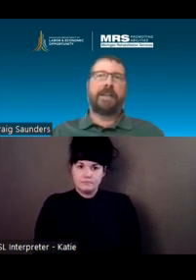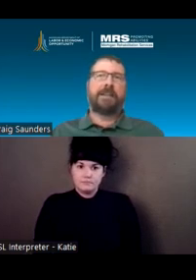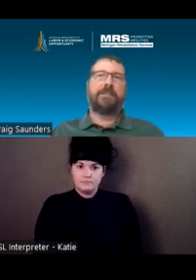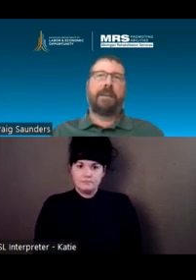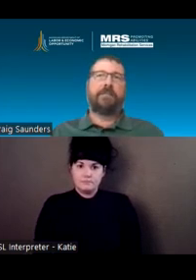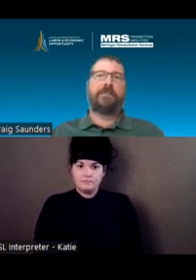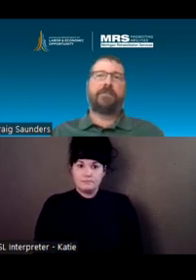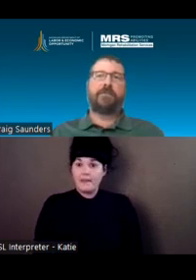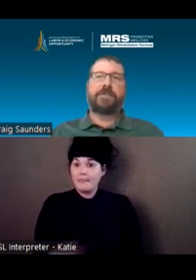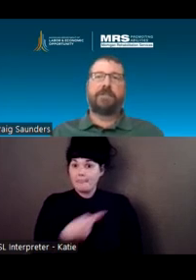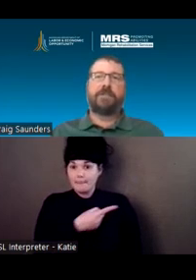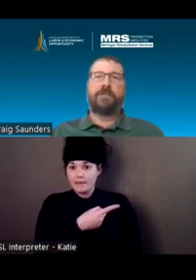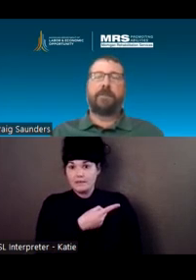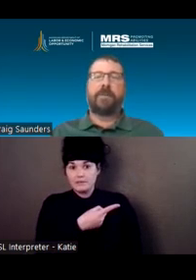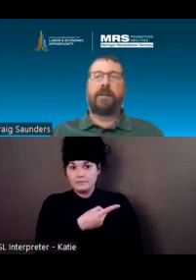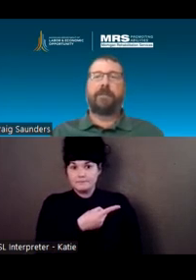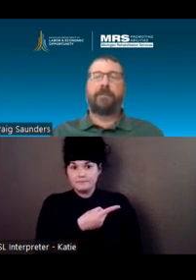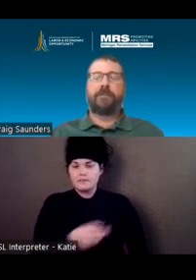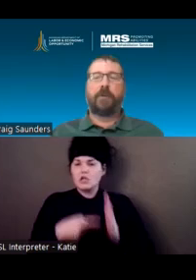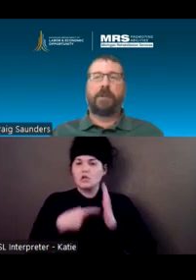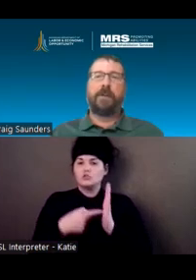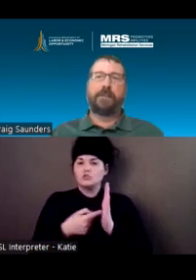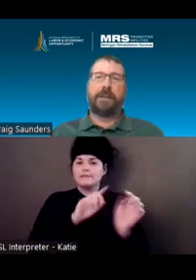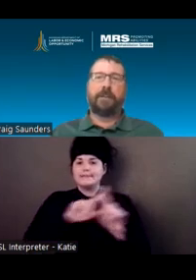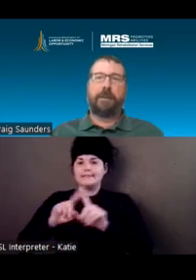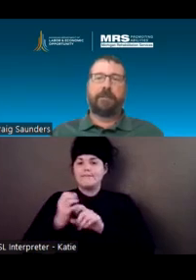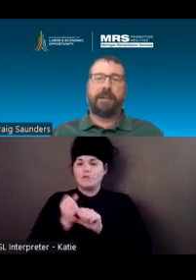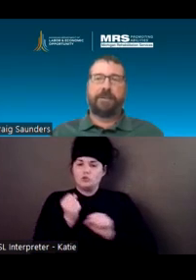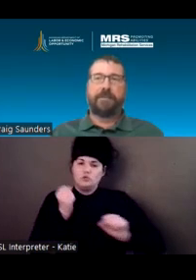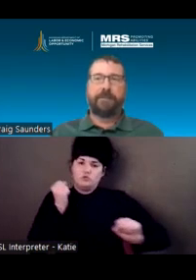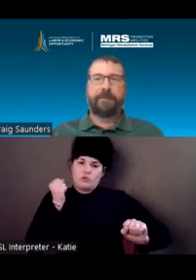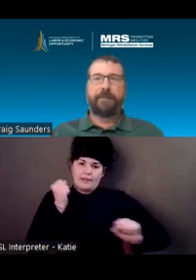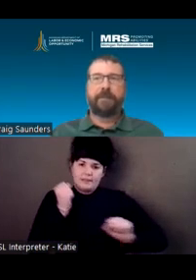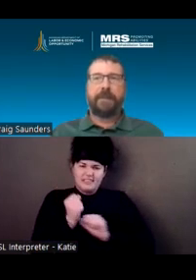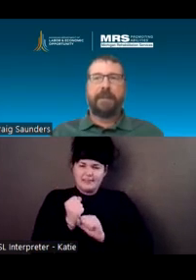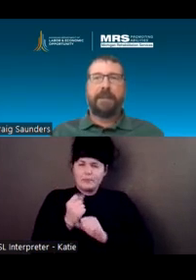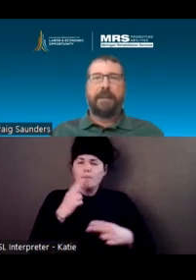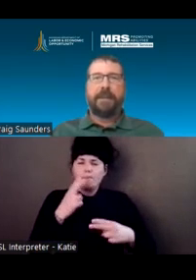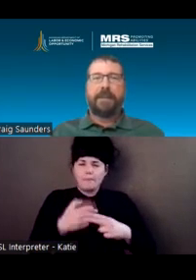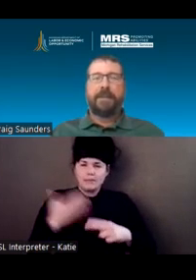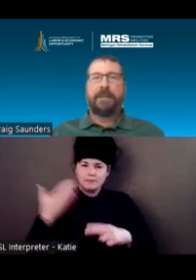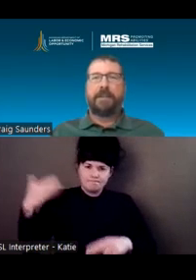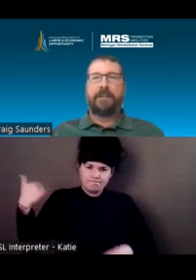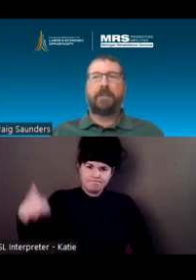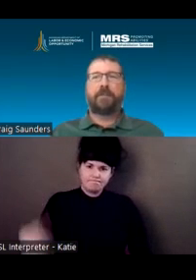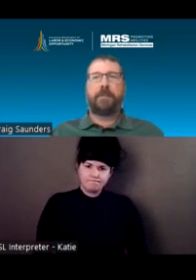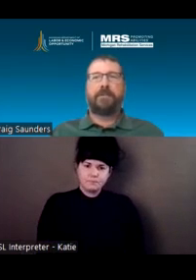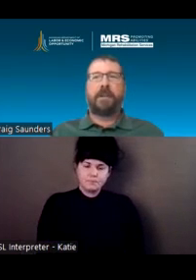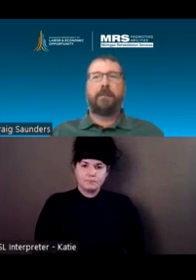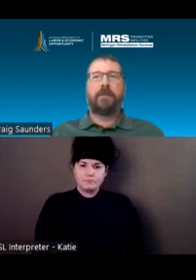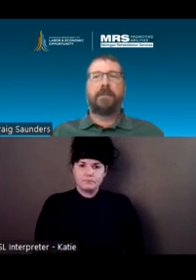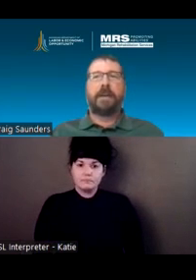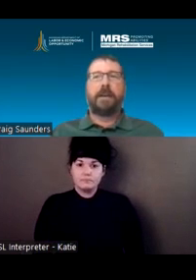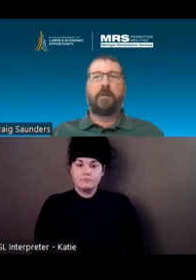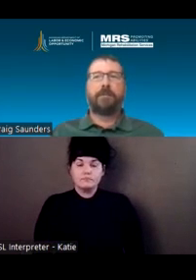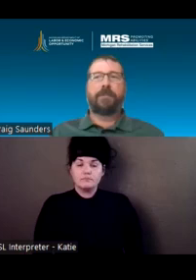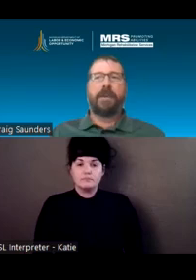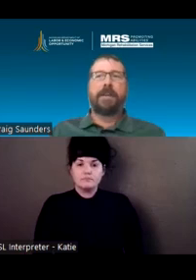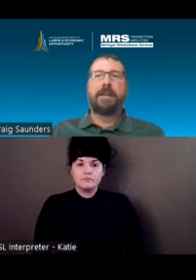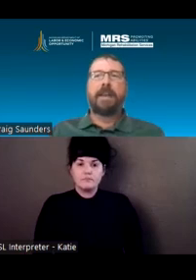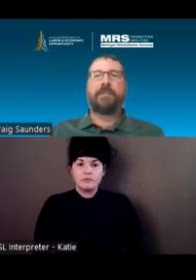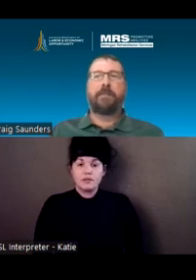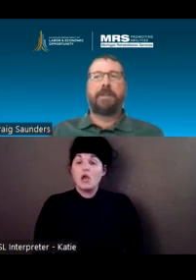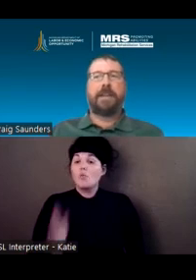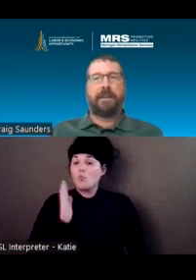This slide contains the stretches that we referenced earlier in today's presentation. These will also be available on our